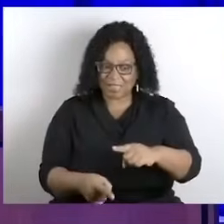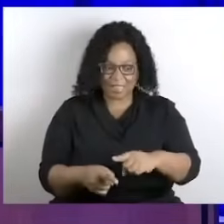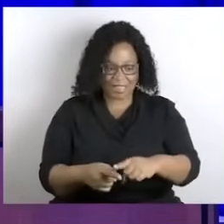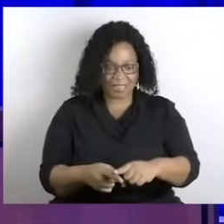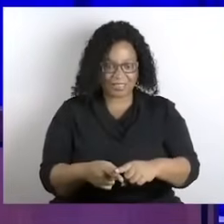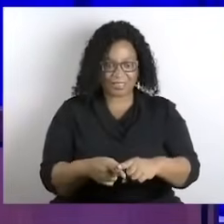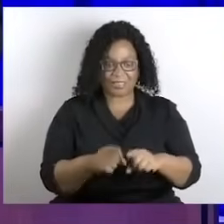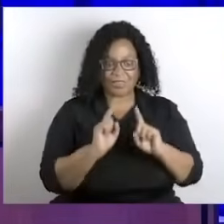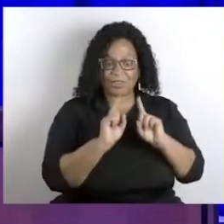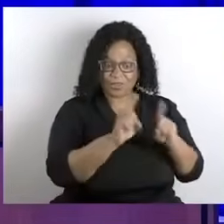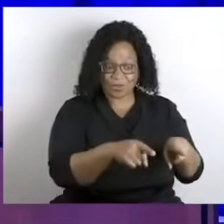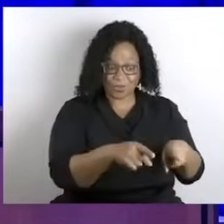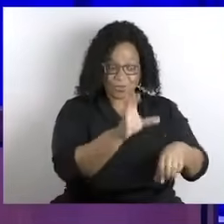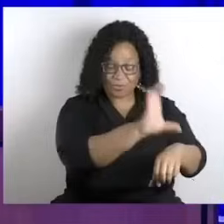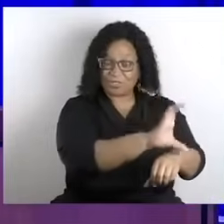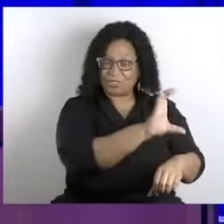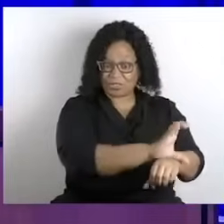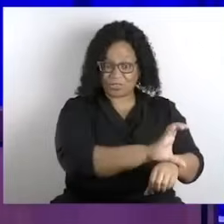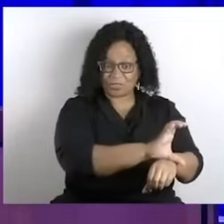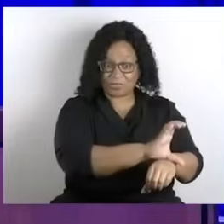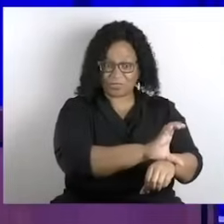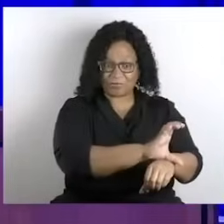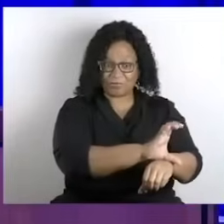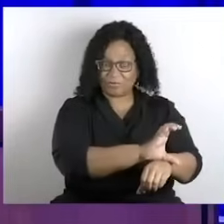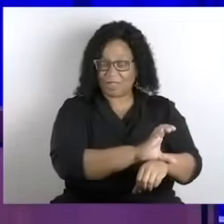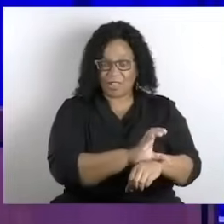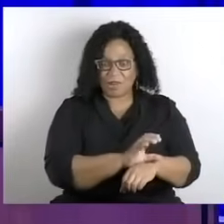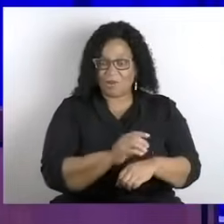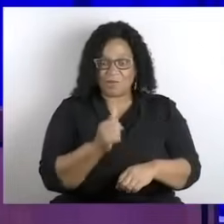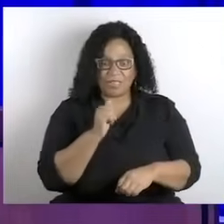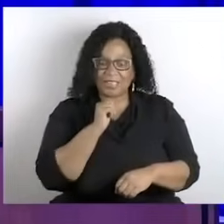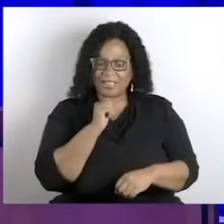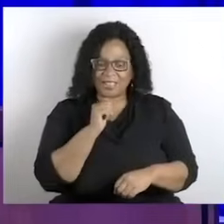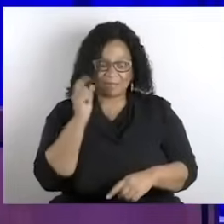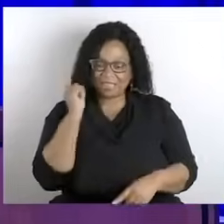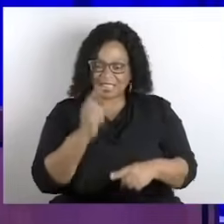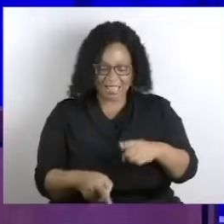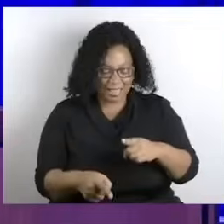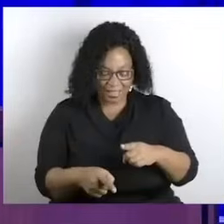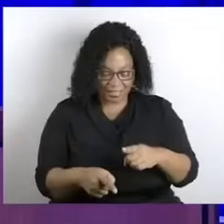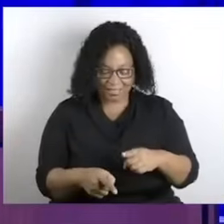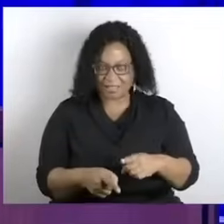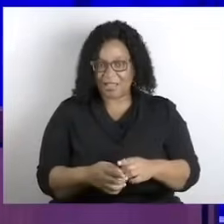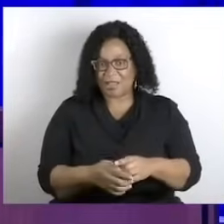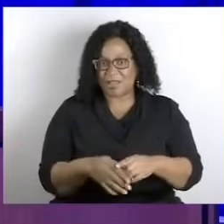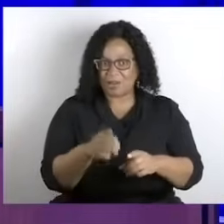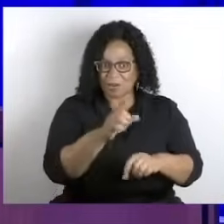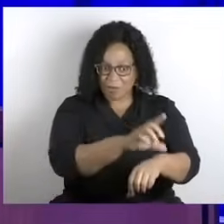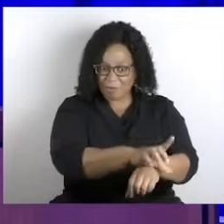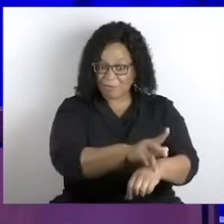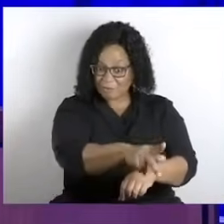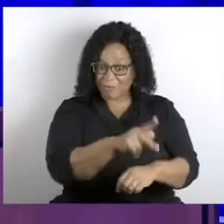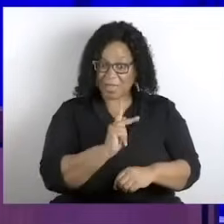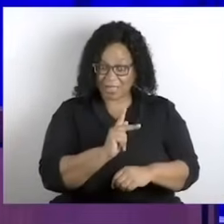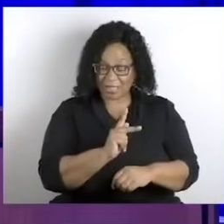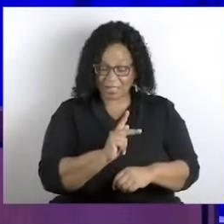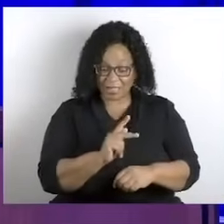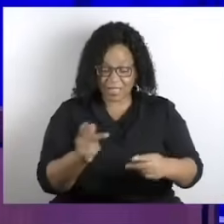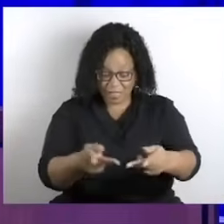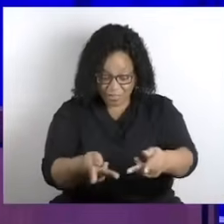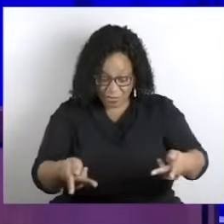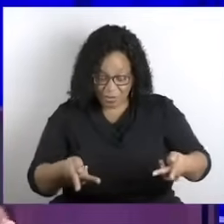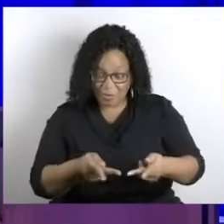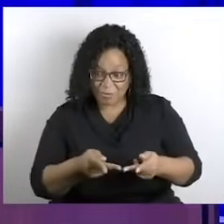our regular routine. We cannot get back to what is near and dear to us because we're in a space